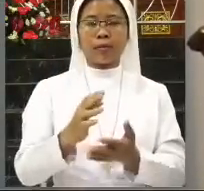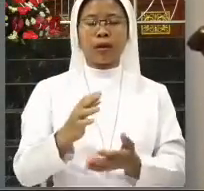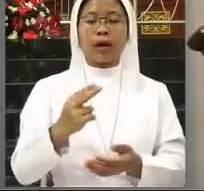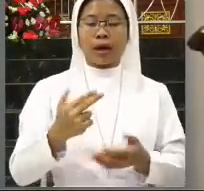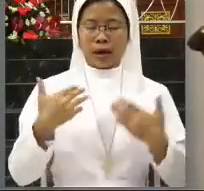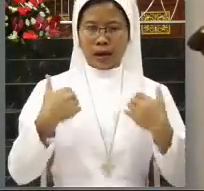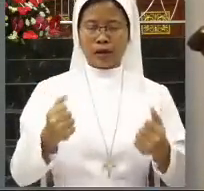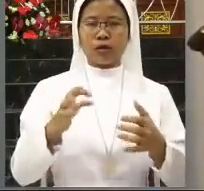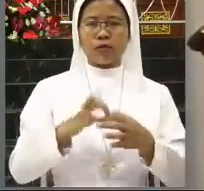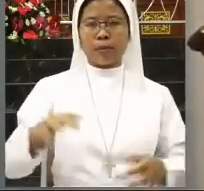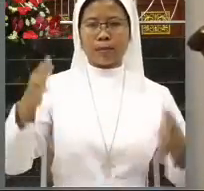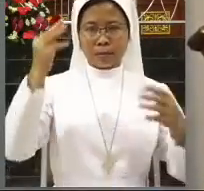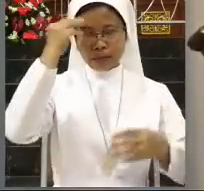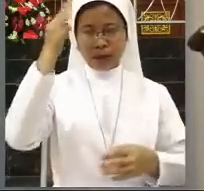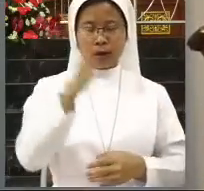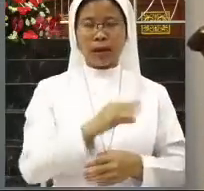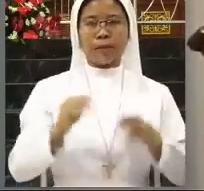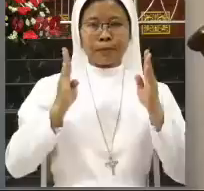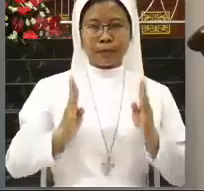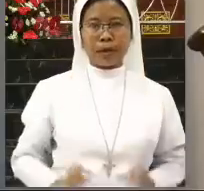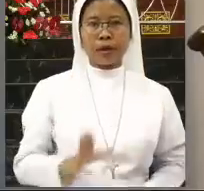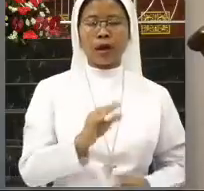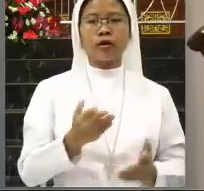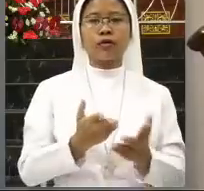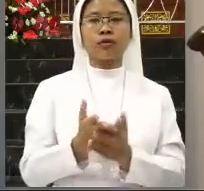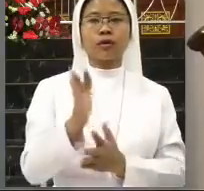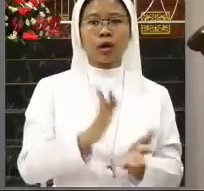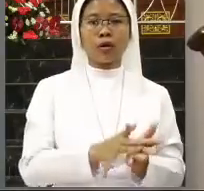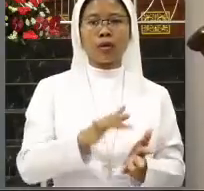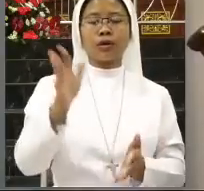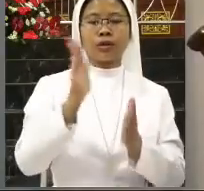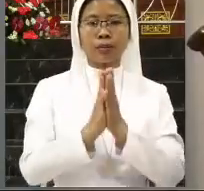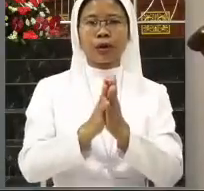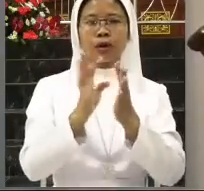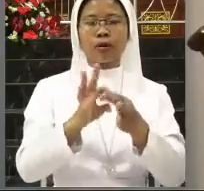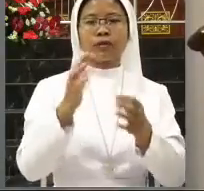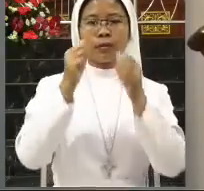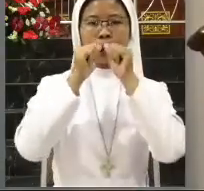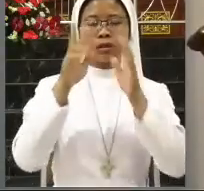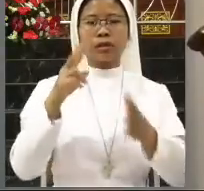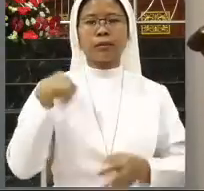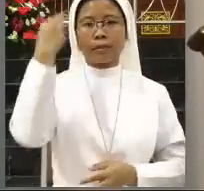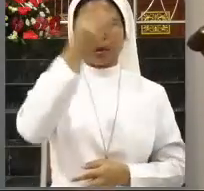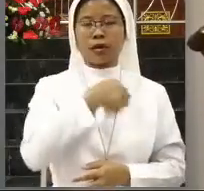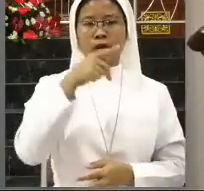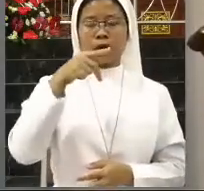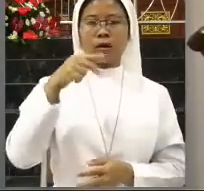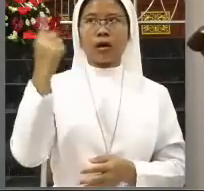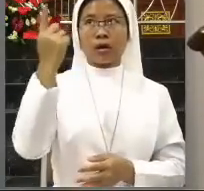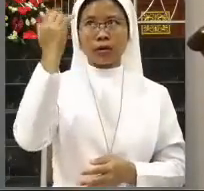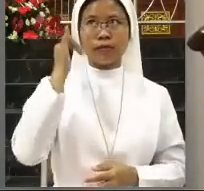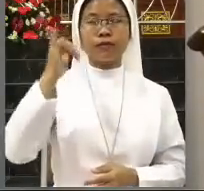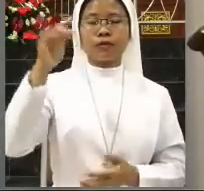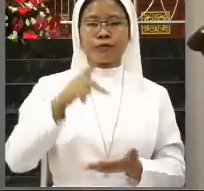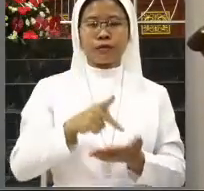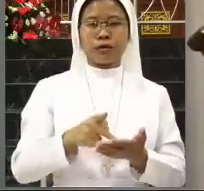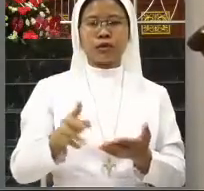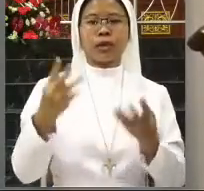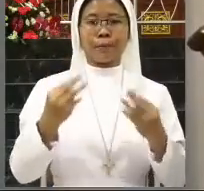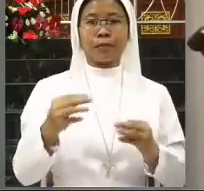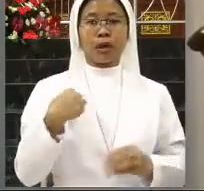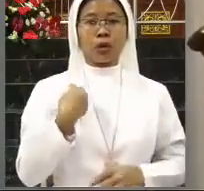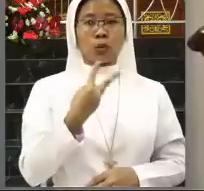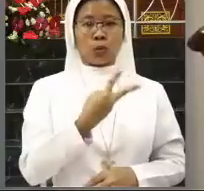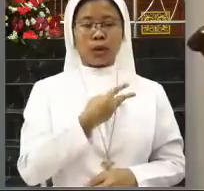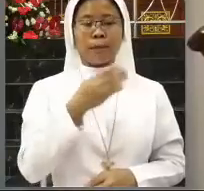body, and through the glorious intercession of the Blessed Mary, ever Virgin, may we